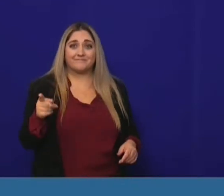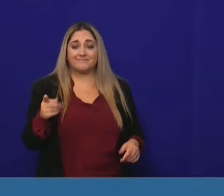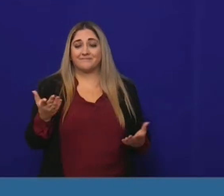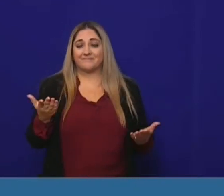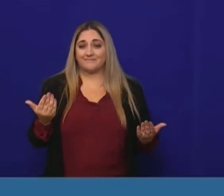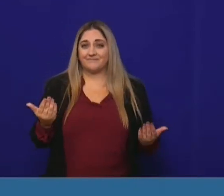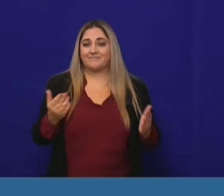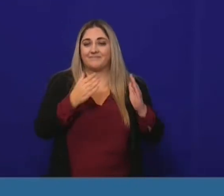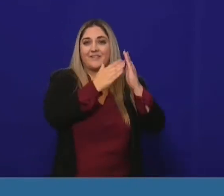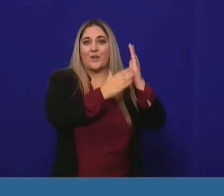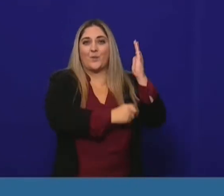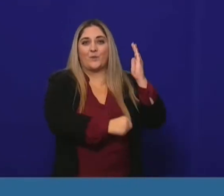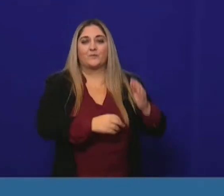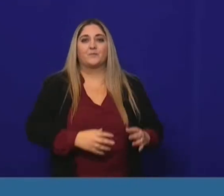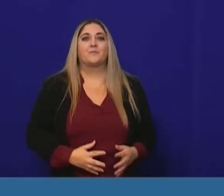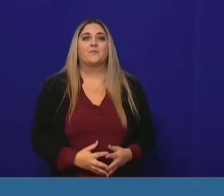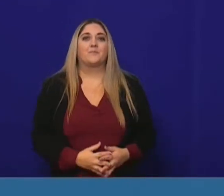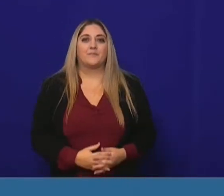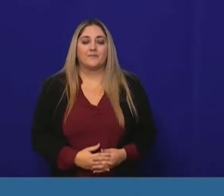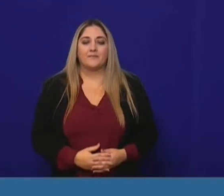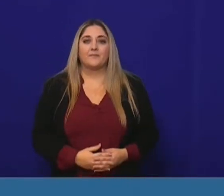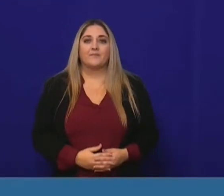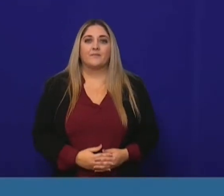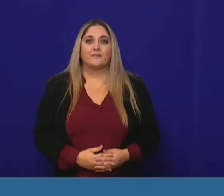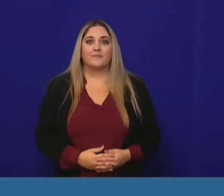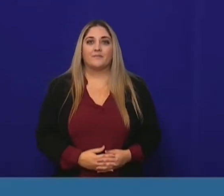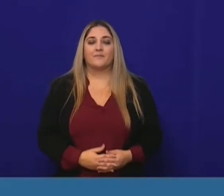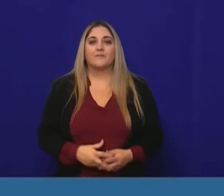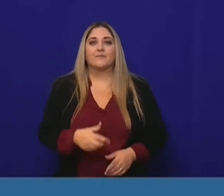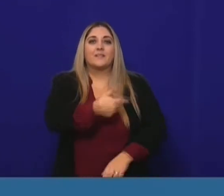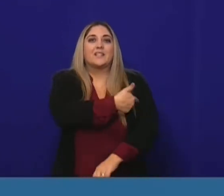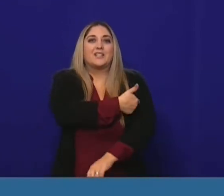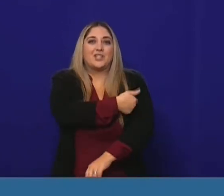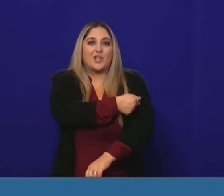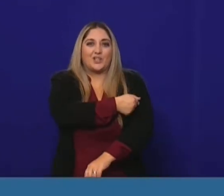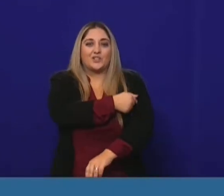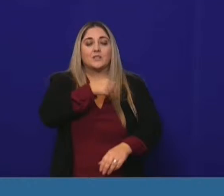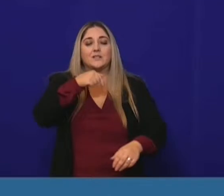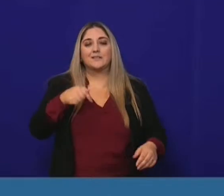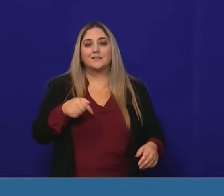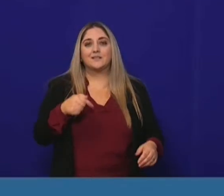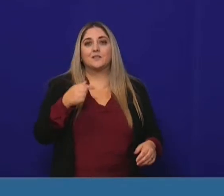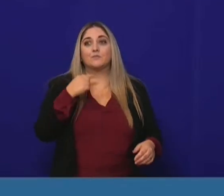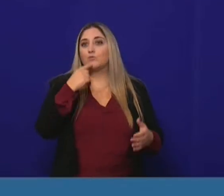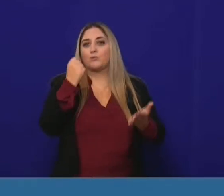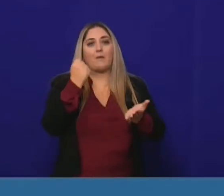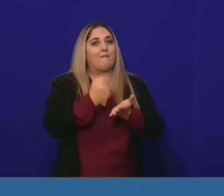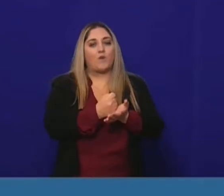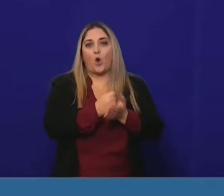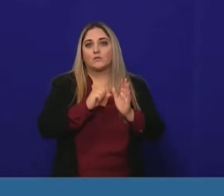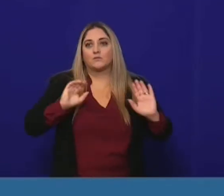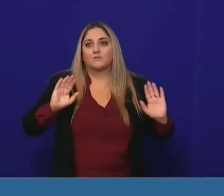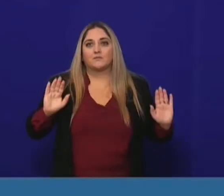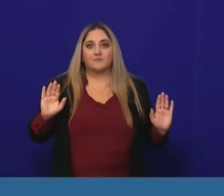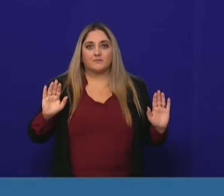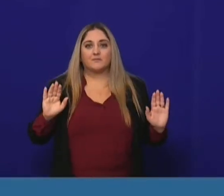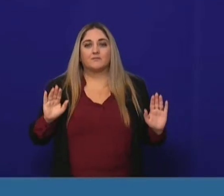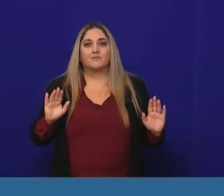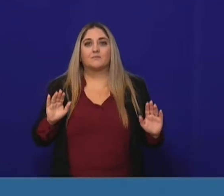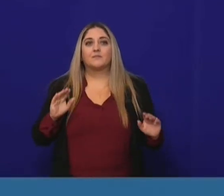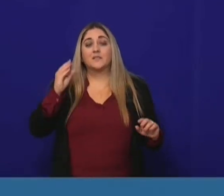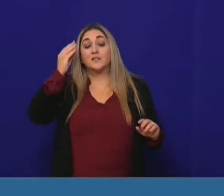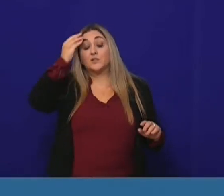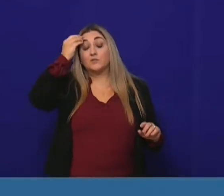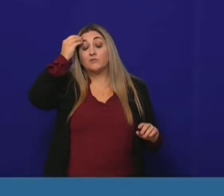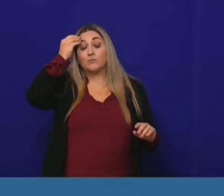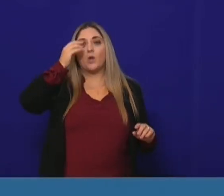l-app. Fuq it-tilqim bħalma diġà qedna din mhux se tkun compulsory, aħna nifmu